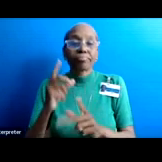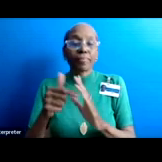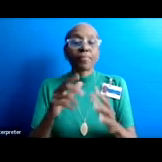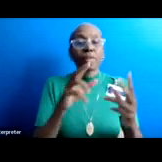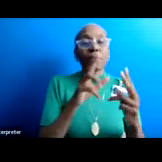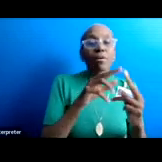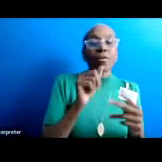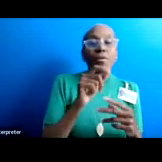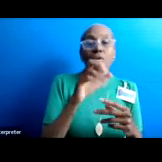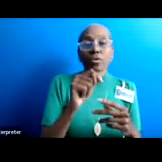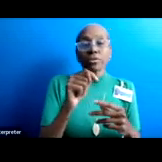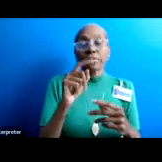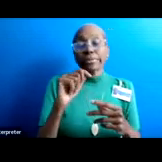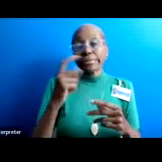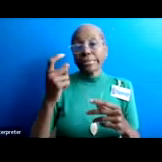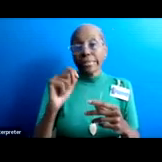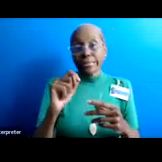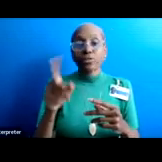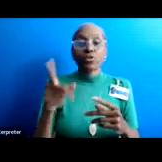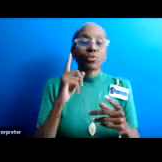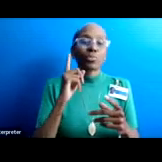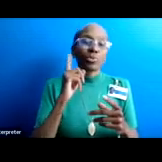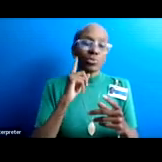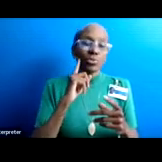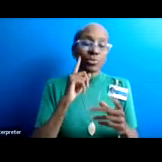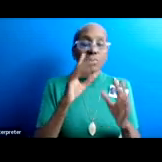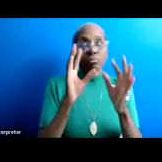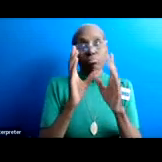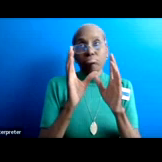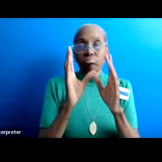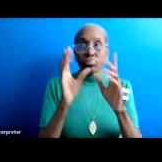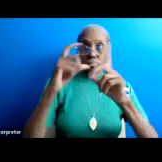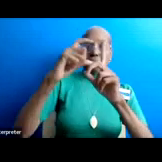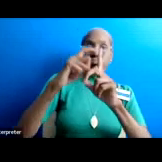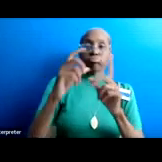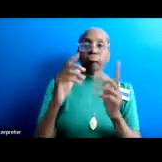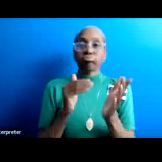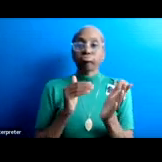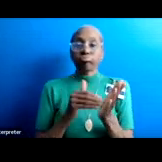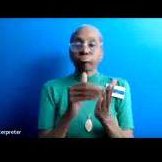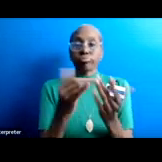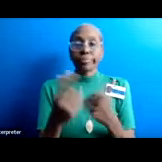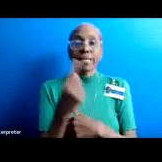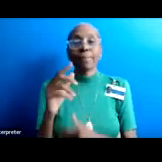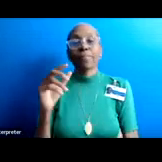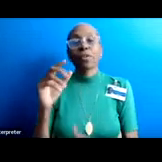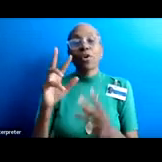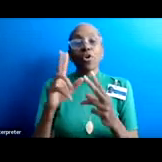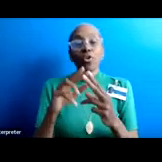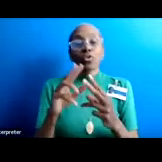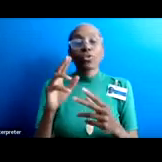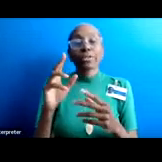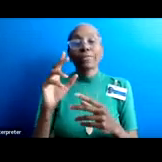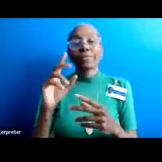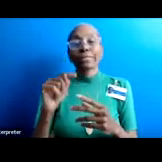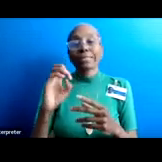Alternative text is I'm sure you've heard a lot of this today, but alternative text refers